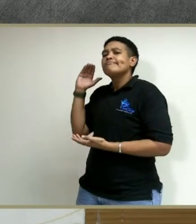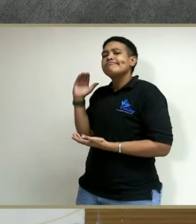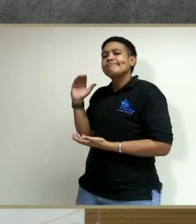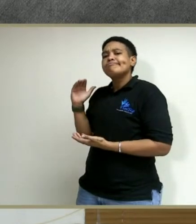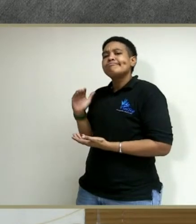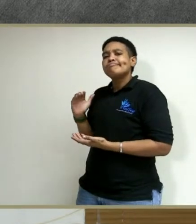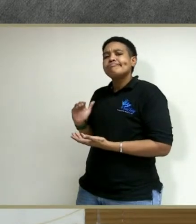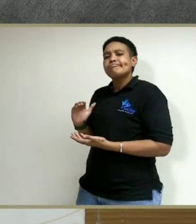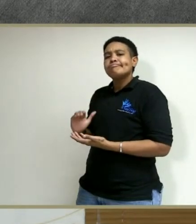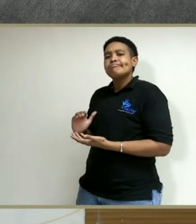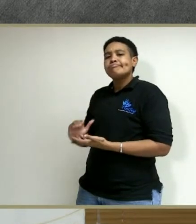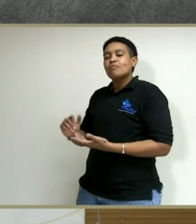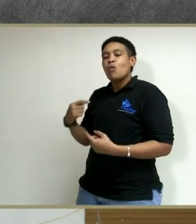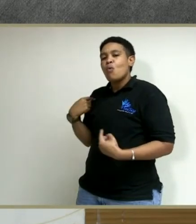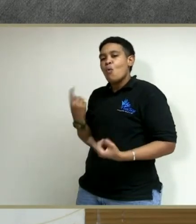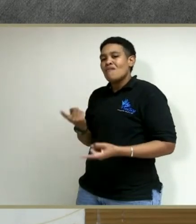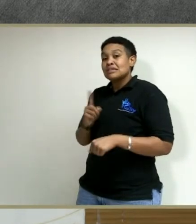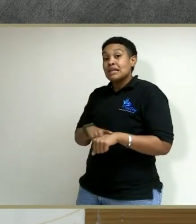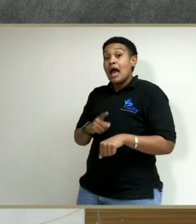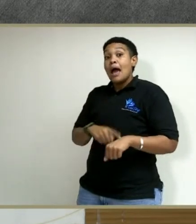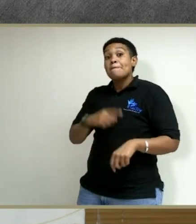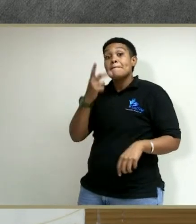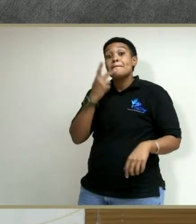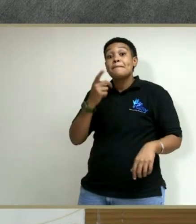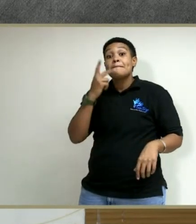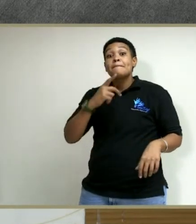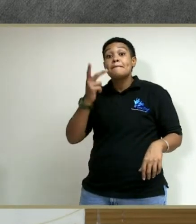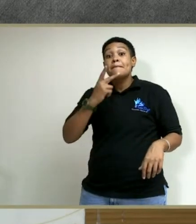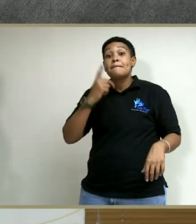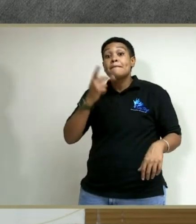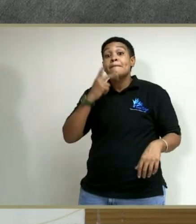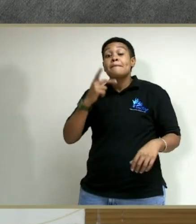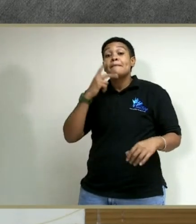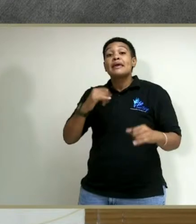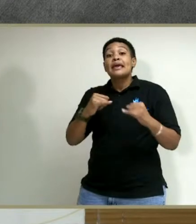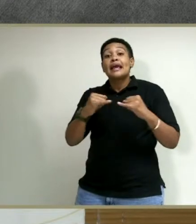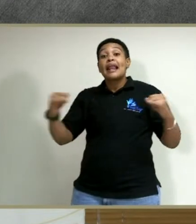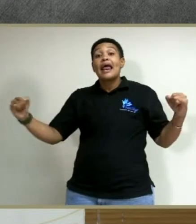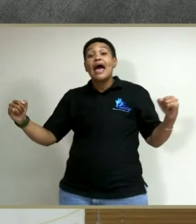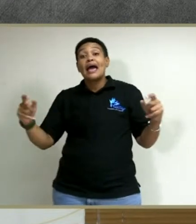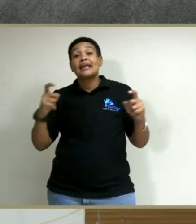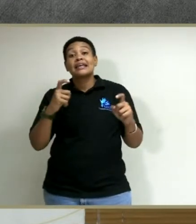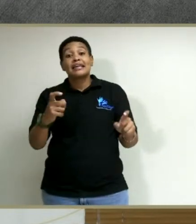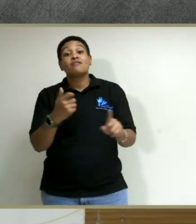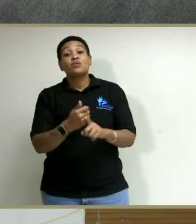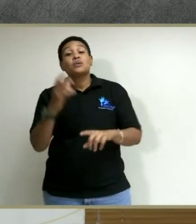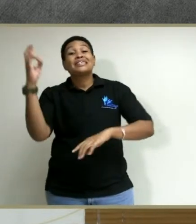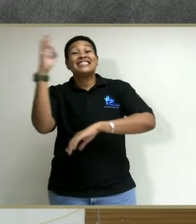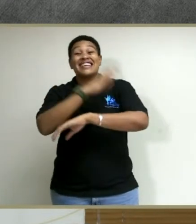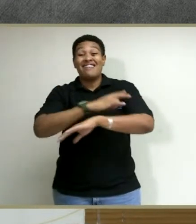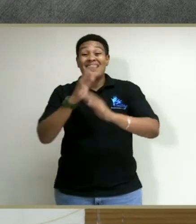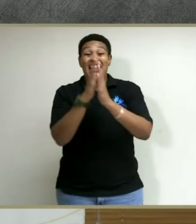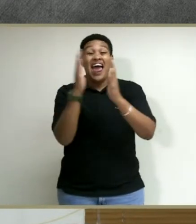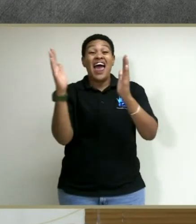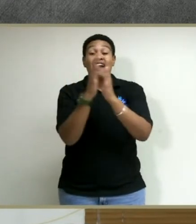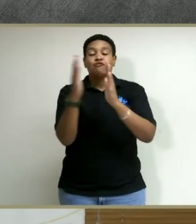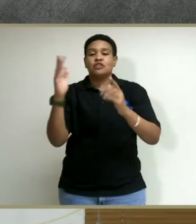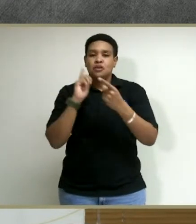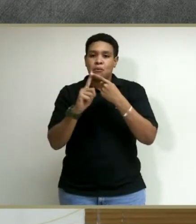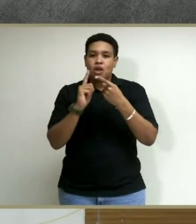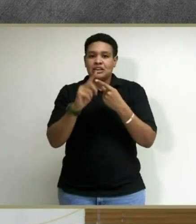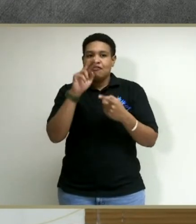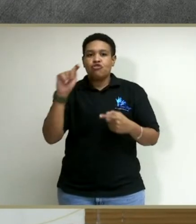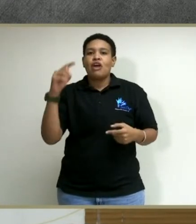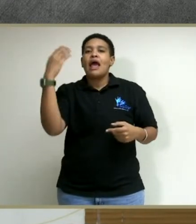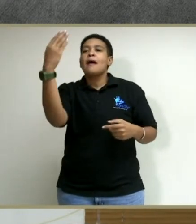over time. The pink line gives you the 7-day average positivity rate, and the blue line gives you